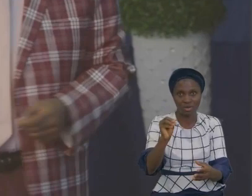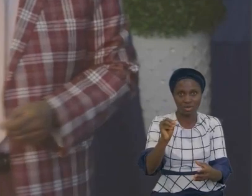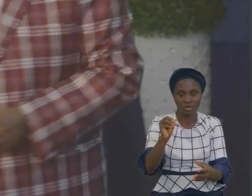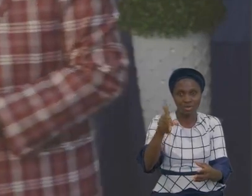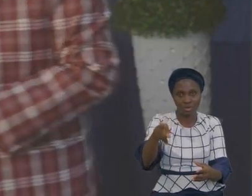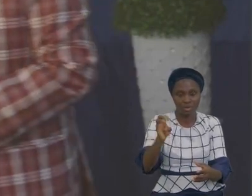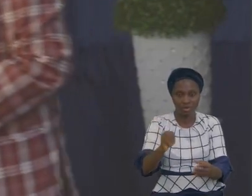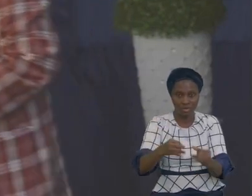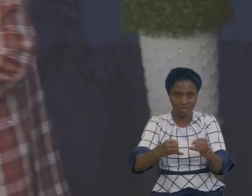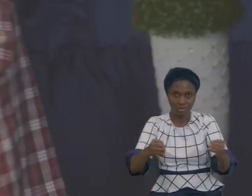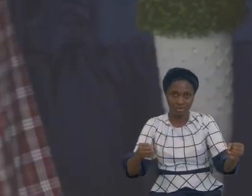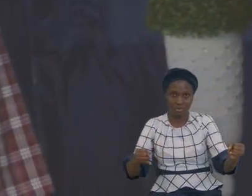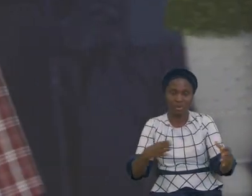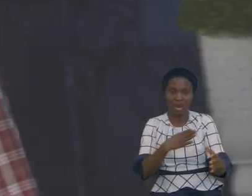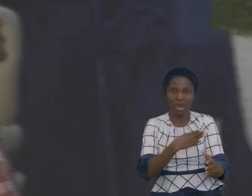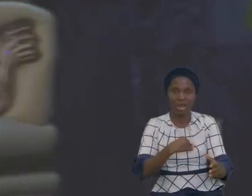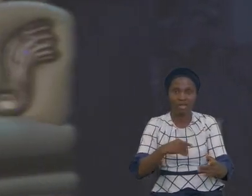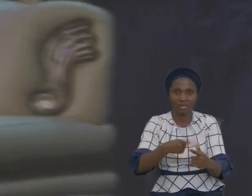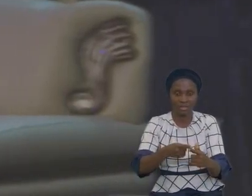center.